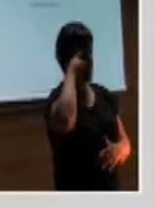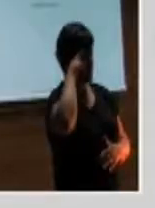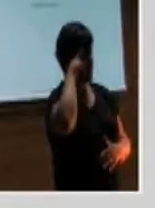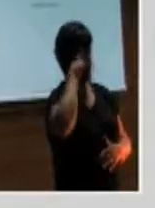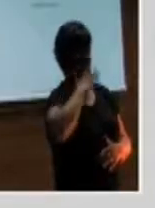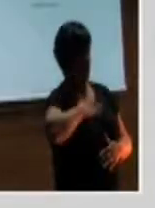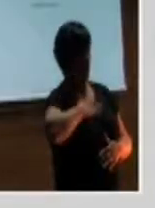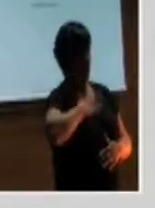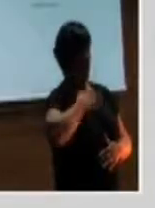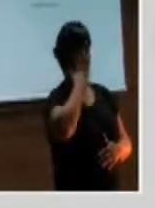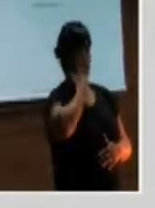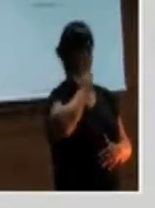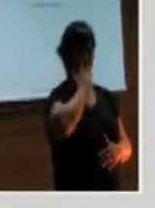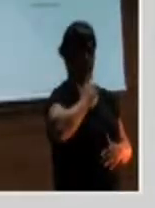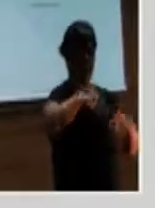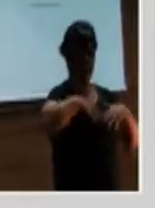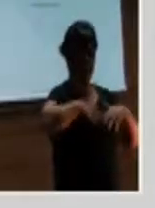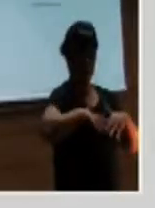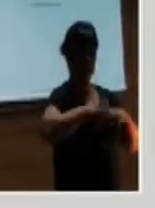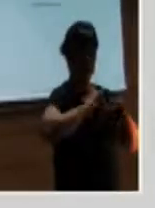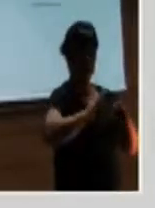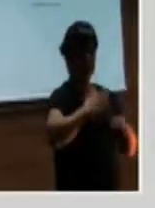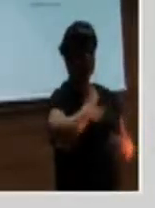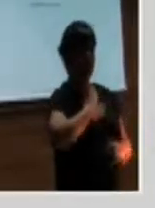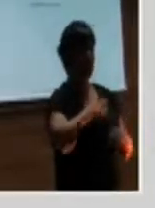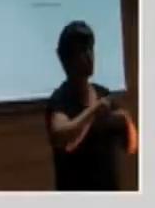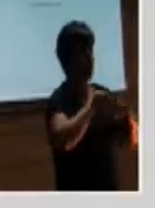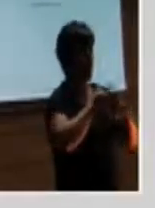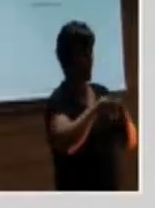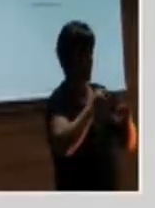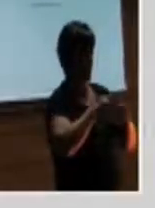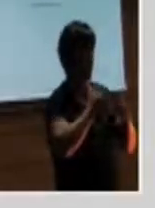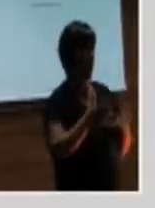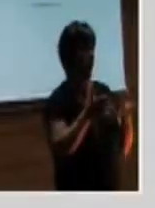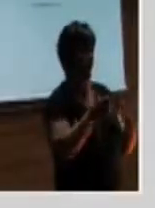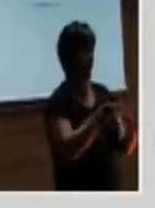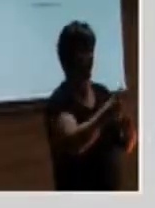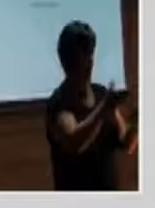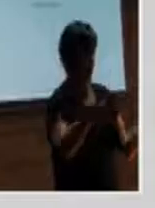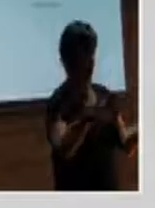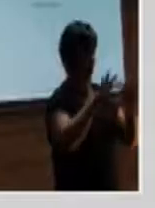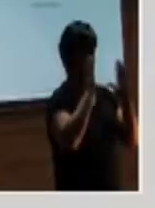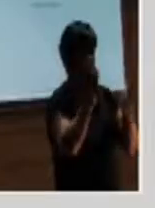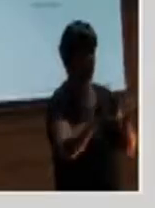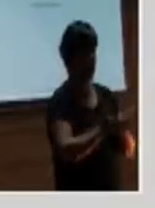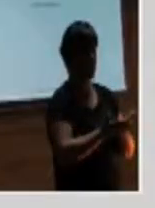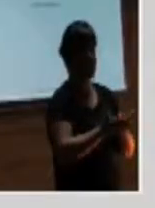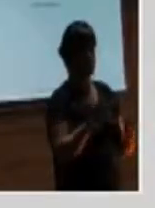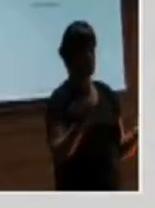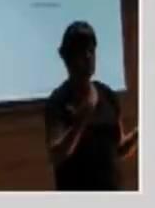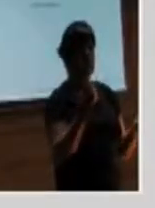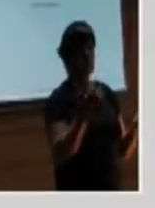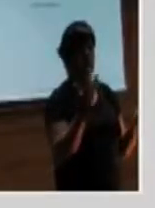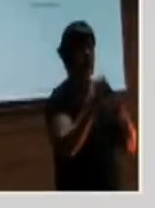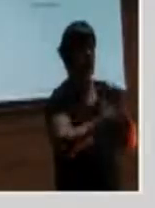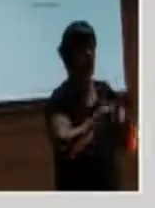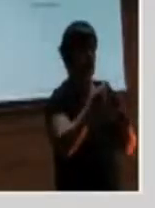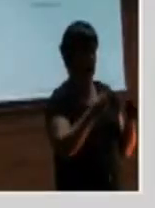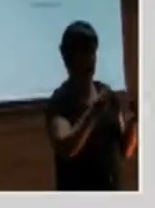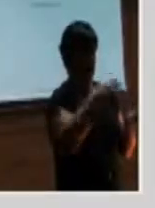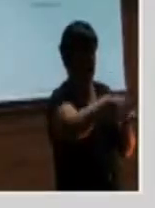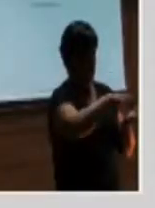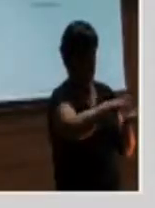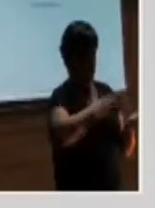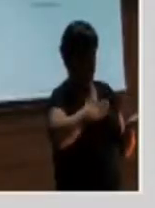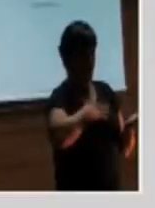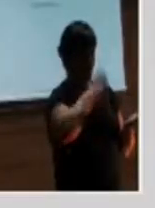what tools Swedish Care International has developed to make that knowledge available, and also how we want to